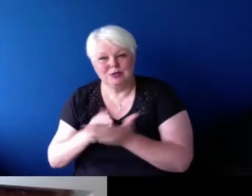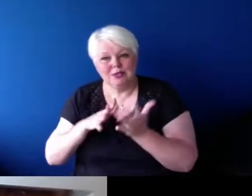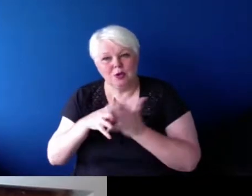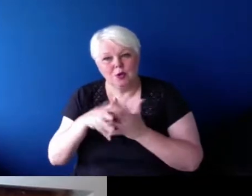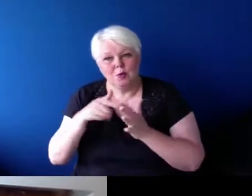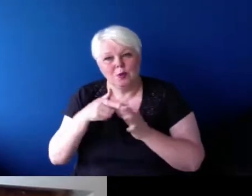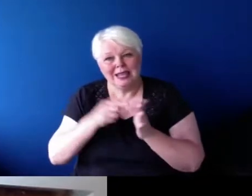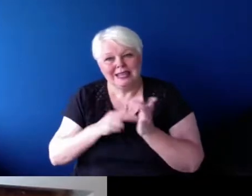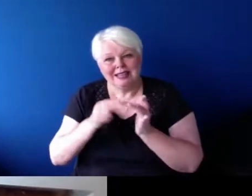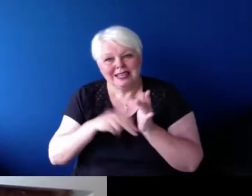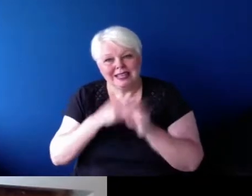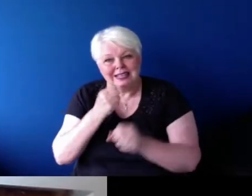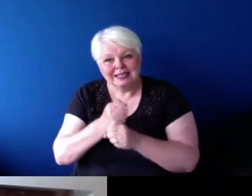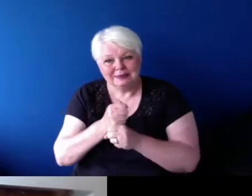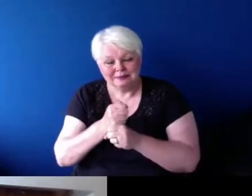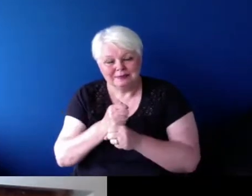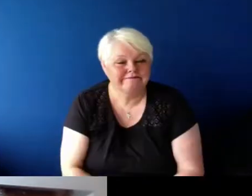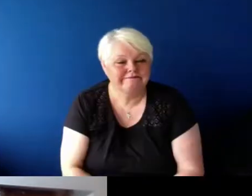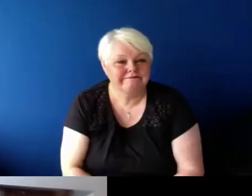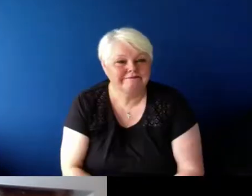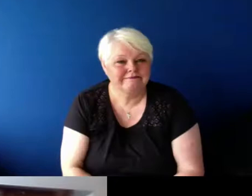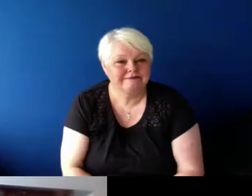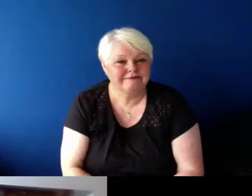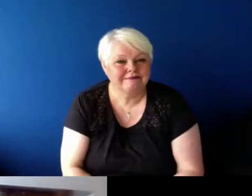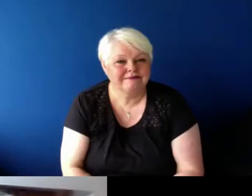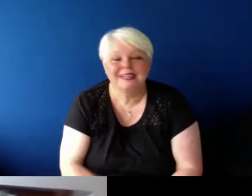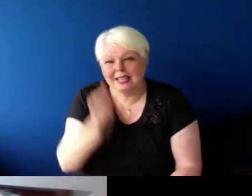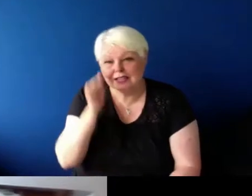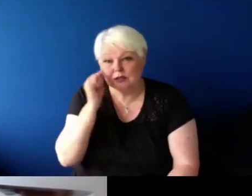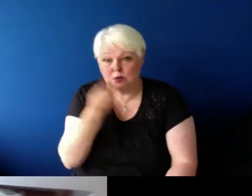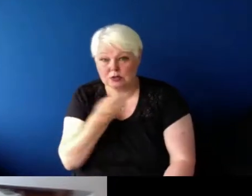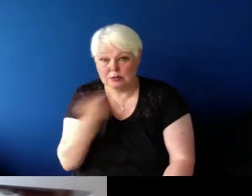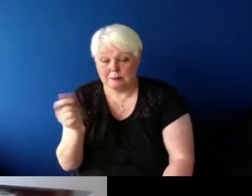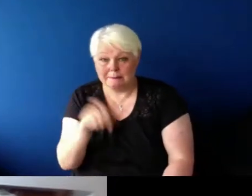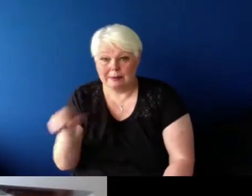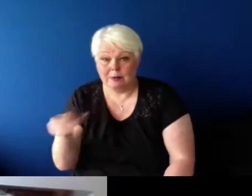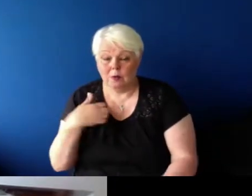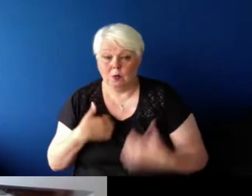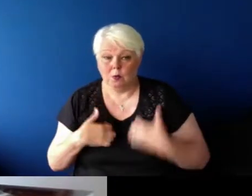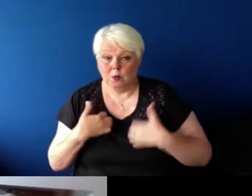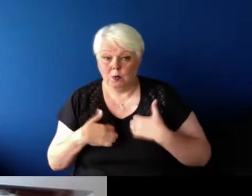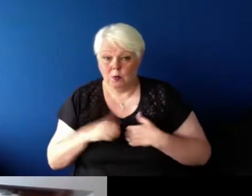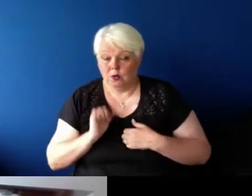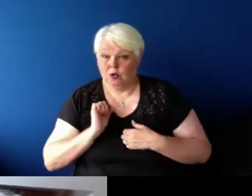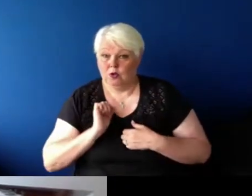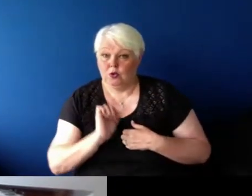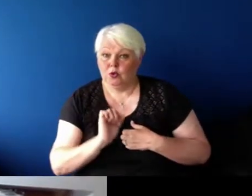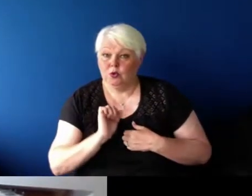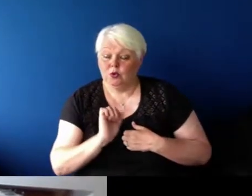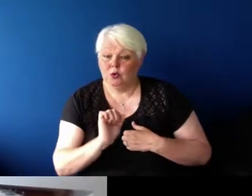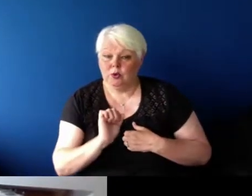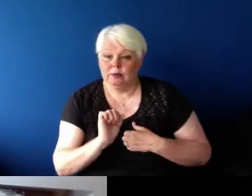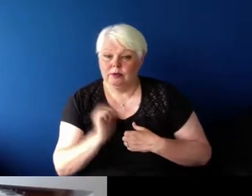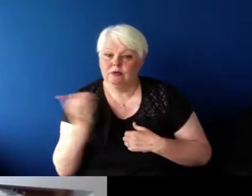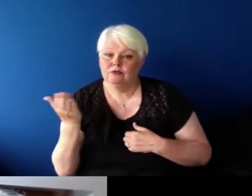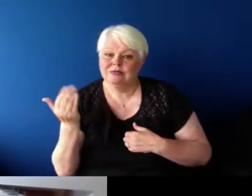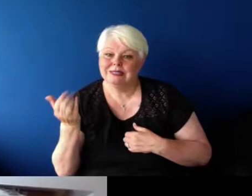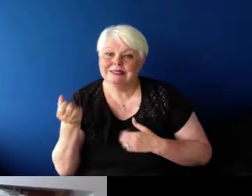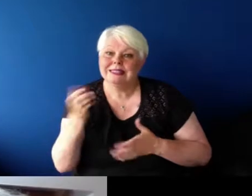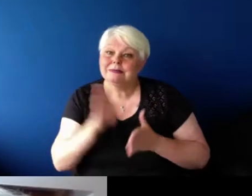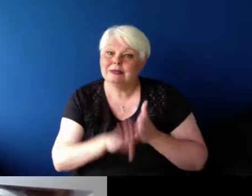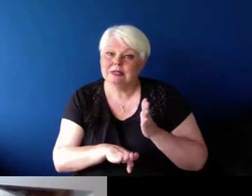yeah. so. Yeah. Yeah, I know that there are some folk who'd be particularly interested in your most recent